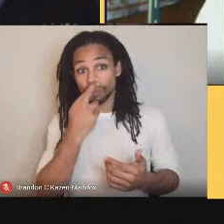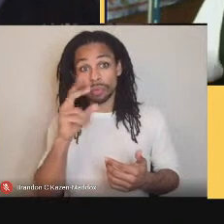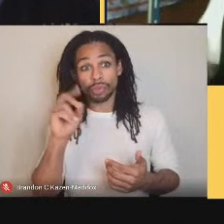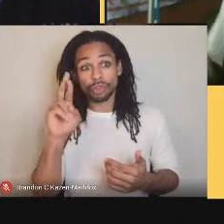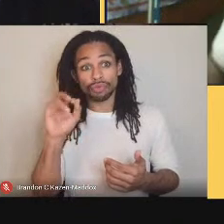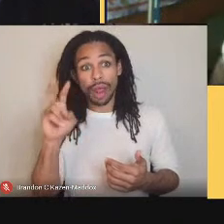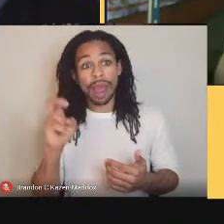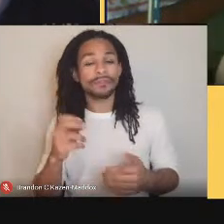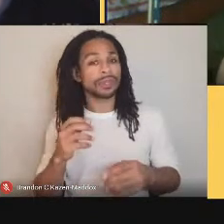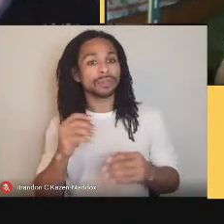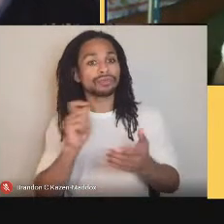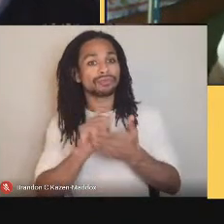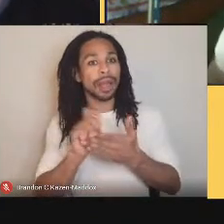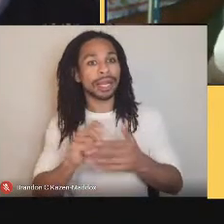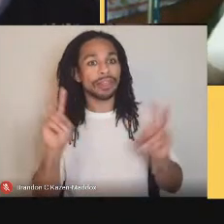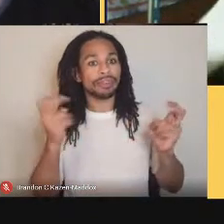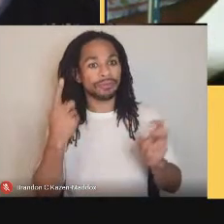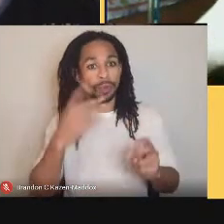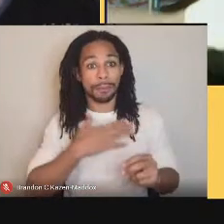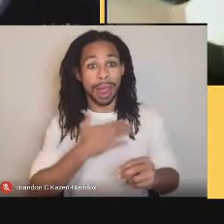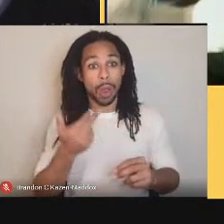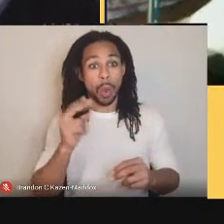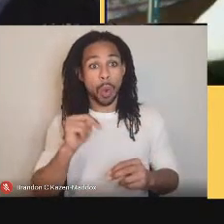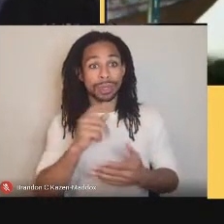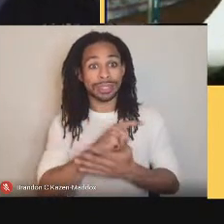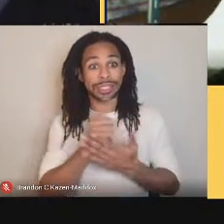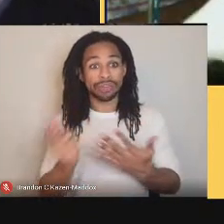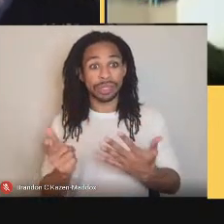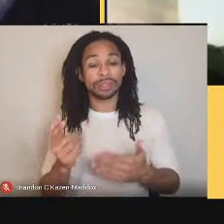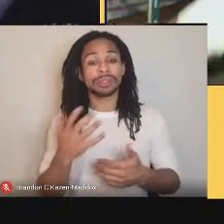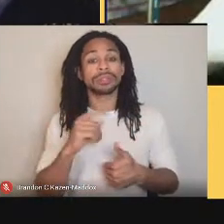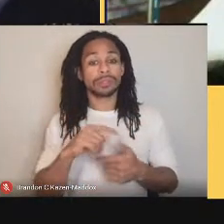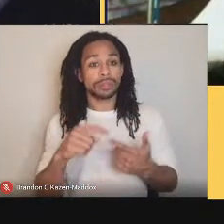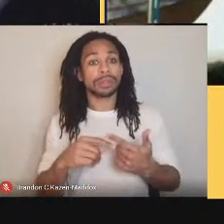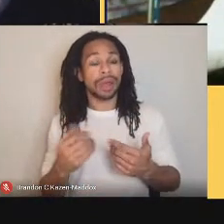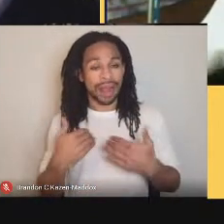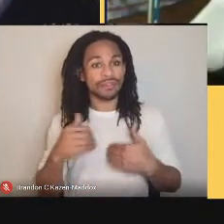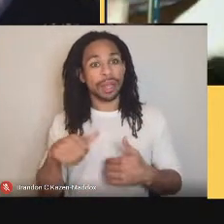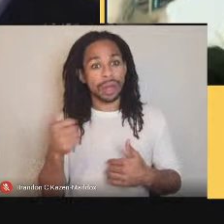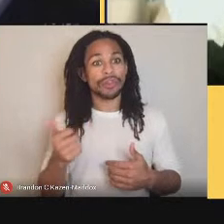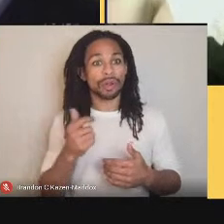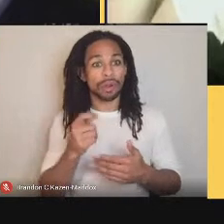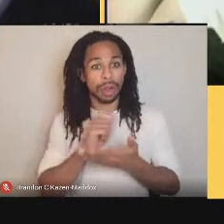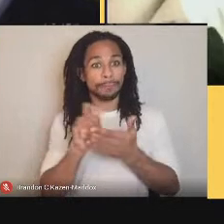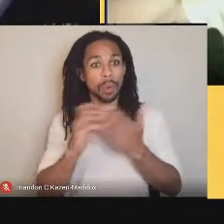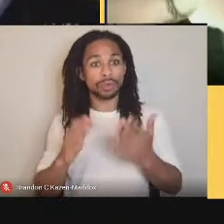series. Swiss and Lali was having another composer come in to write music for my series.